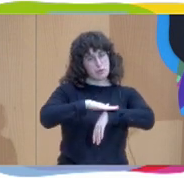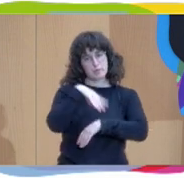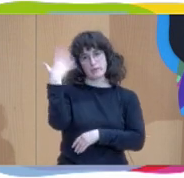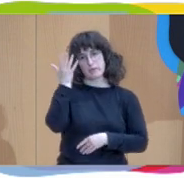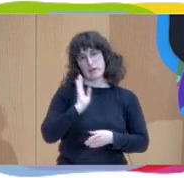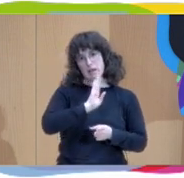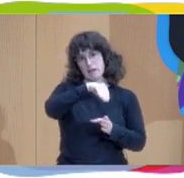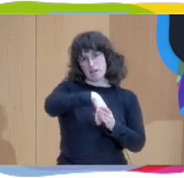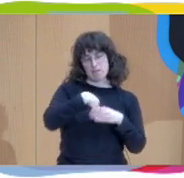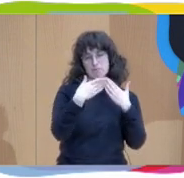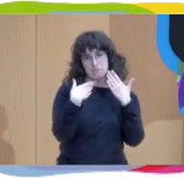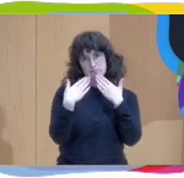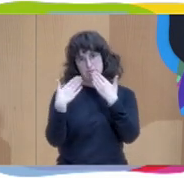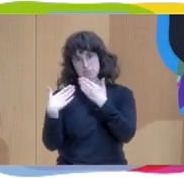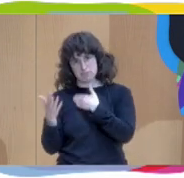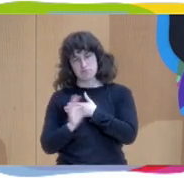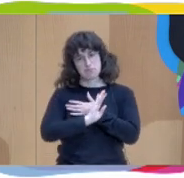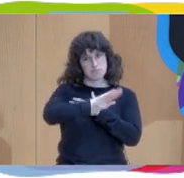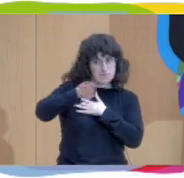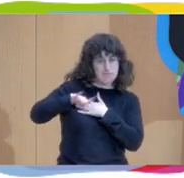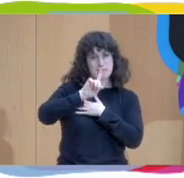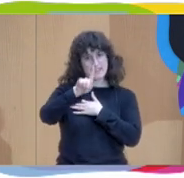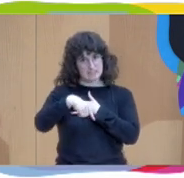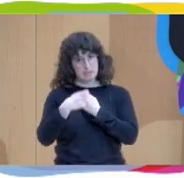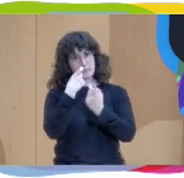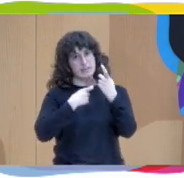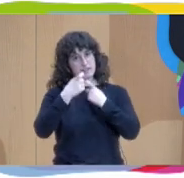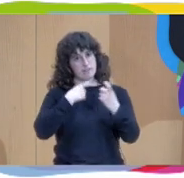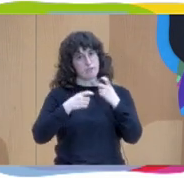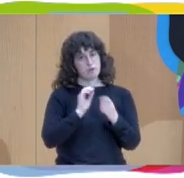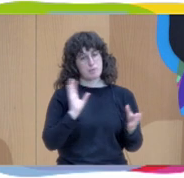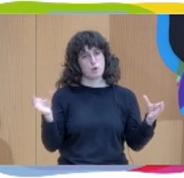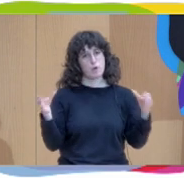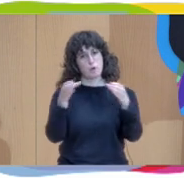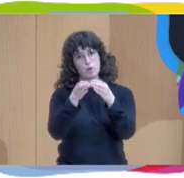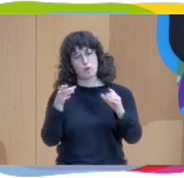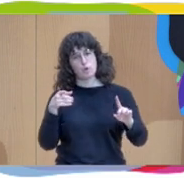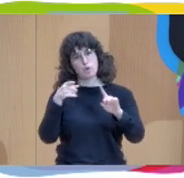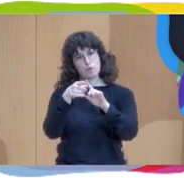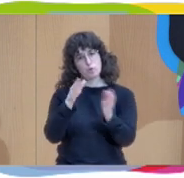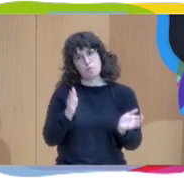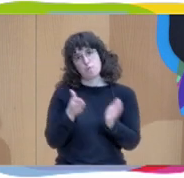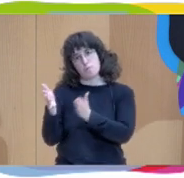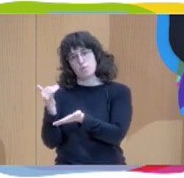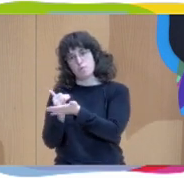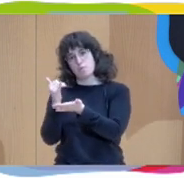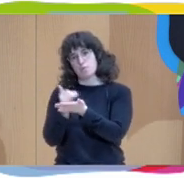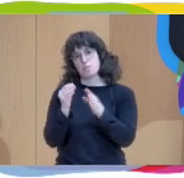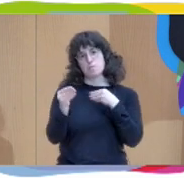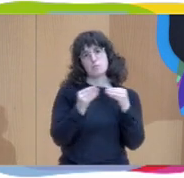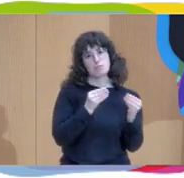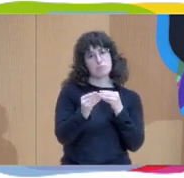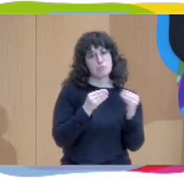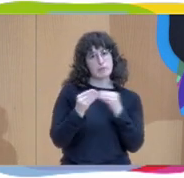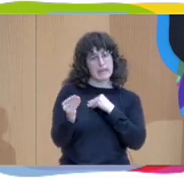from the target group. We have had material from our trainers, from our field work, and done the analysis all the time.